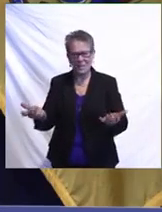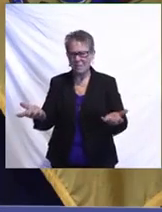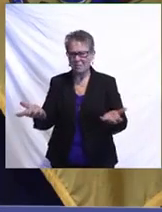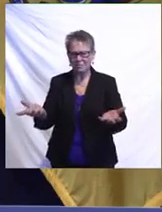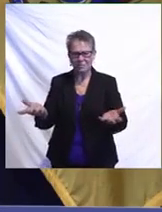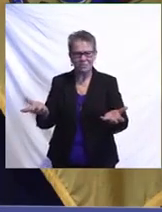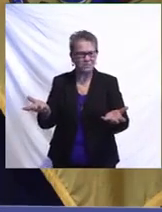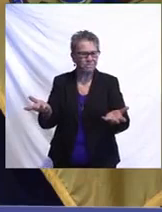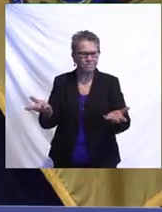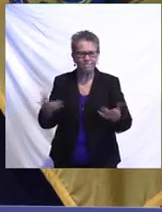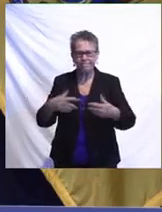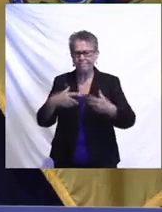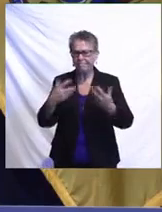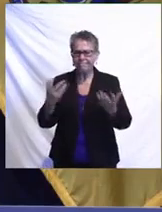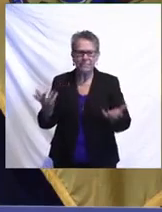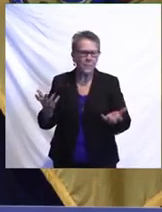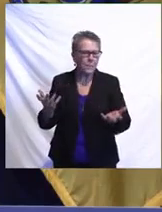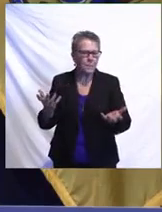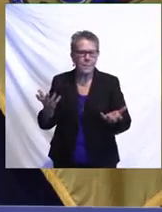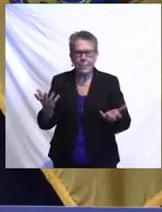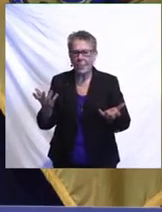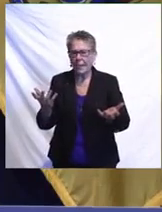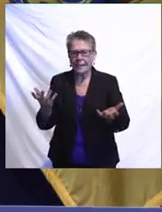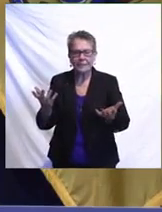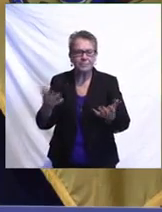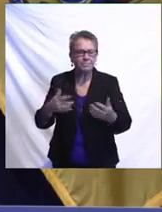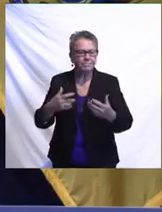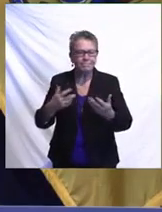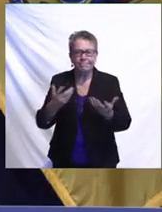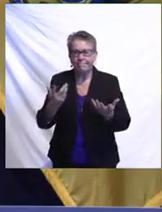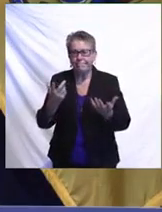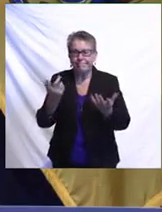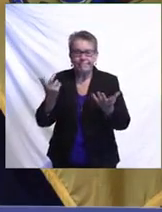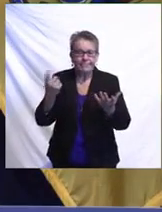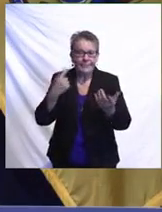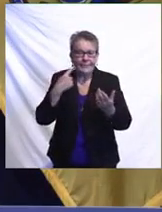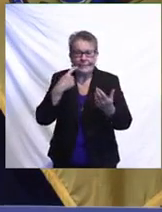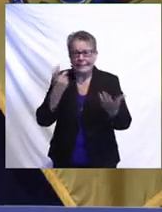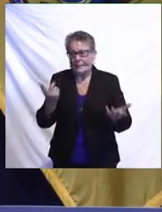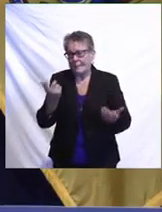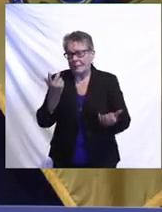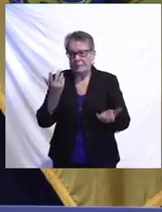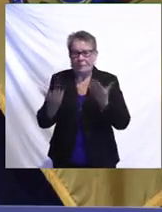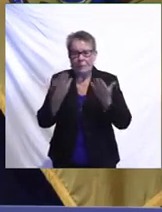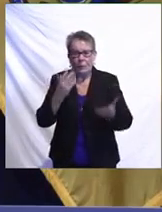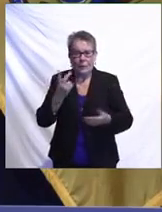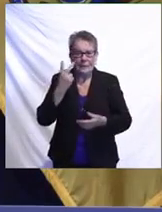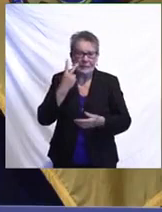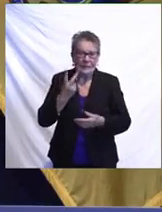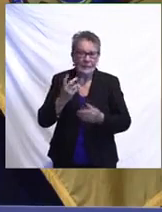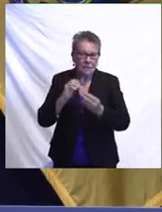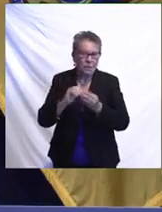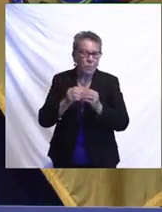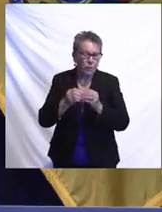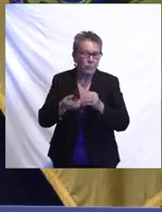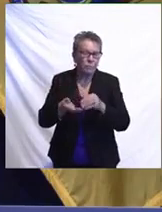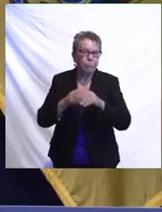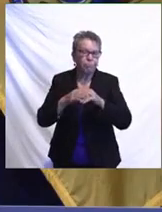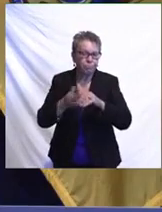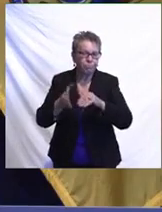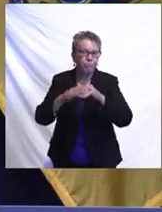be in the uncomfortable reality of probably cases continuing to go up, largely, if not overwhelmingly, fueled by